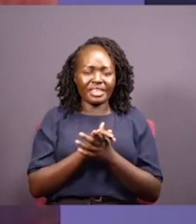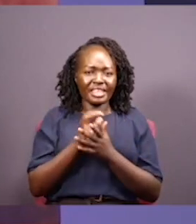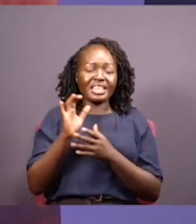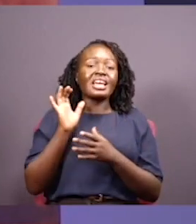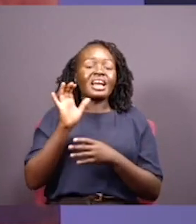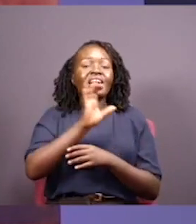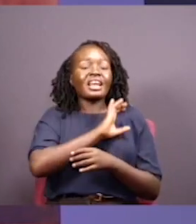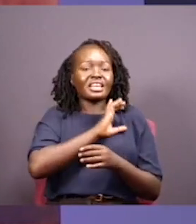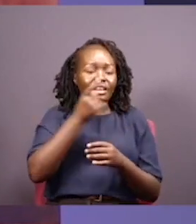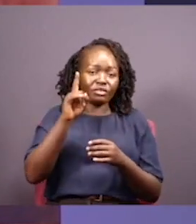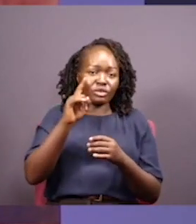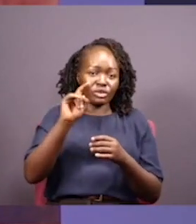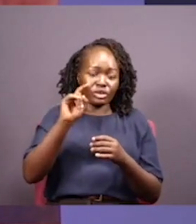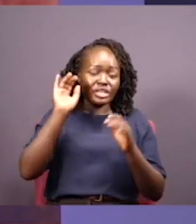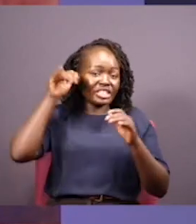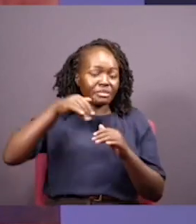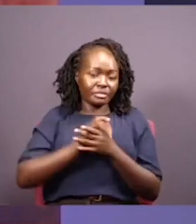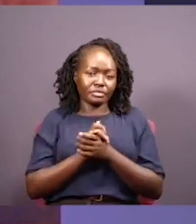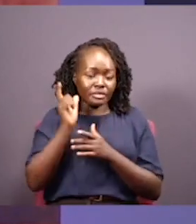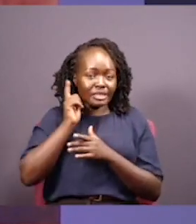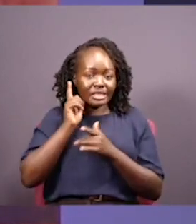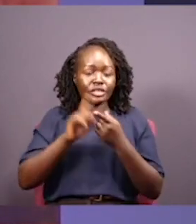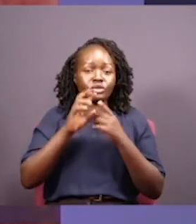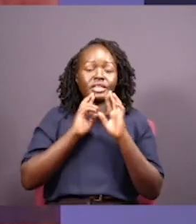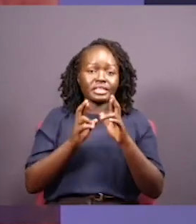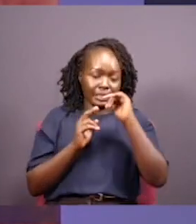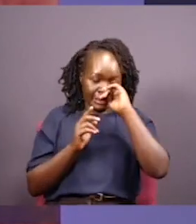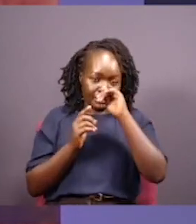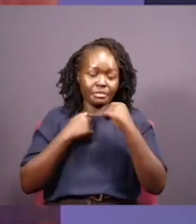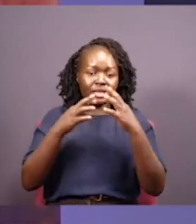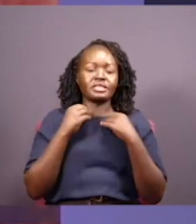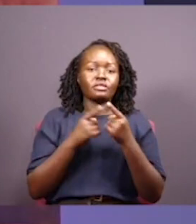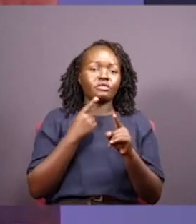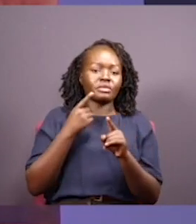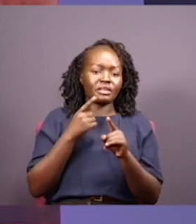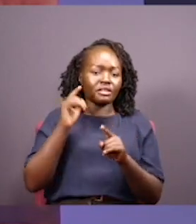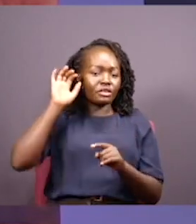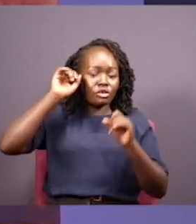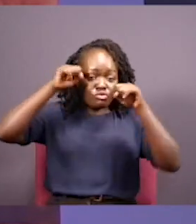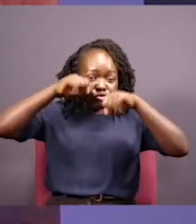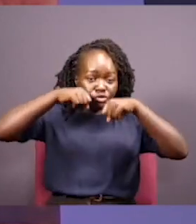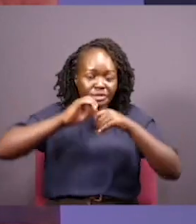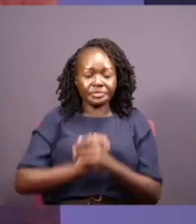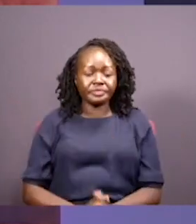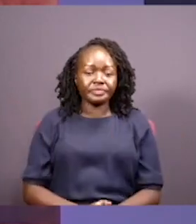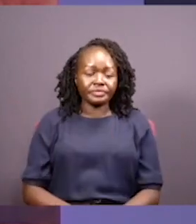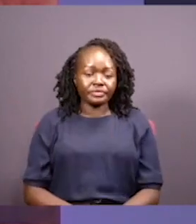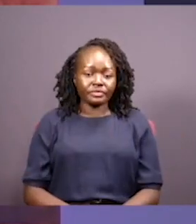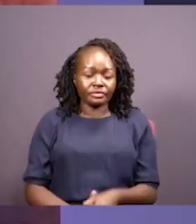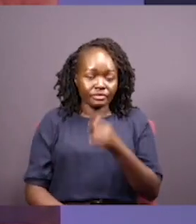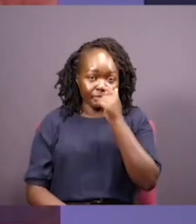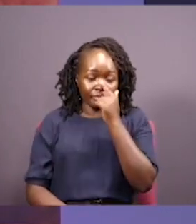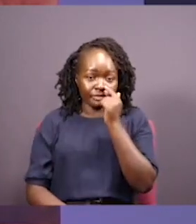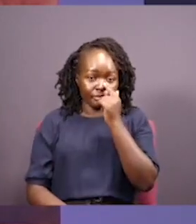sheep. Listen to the results I received from the sheep, from the search. Sheep are timid